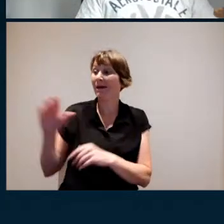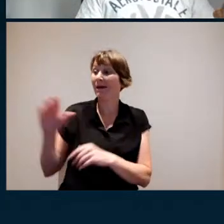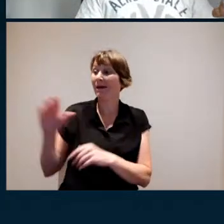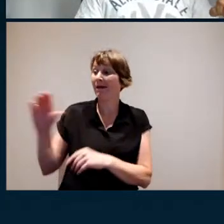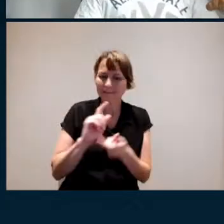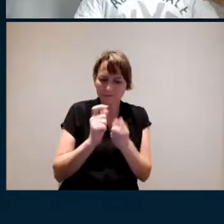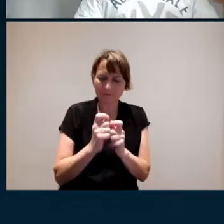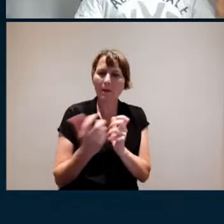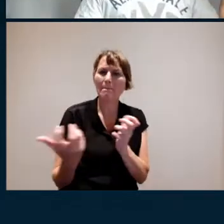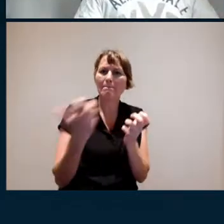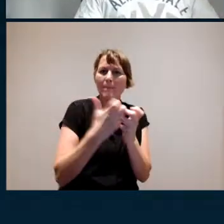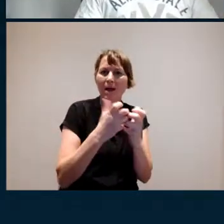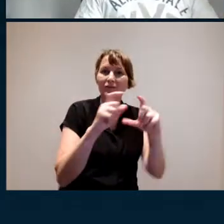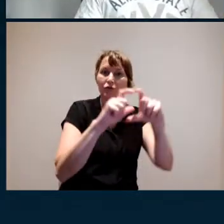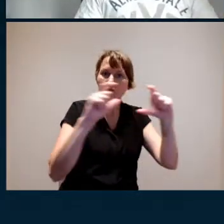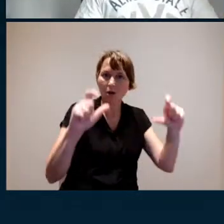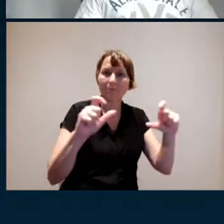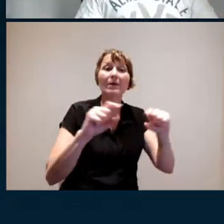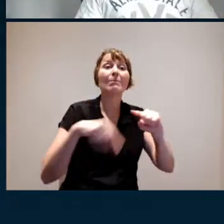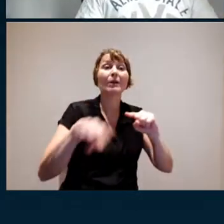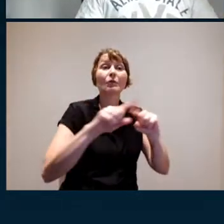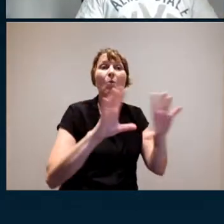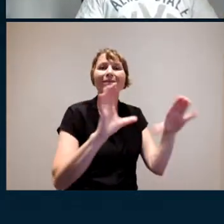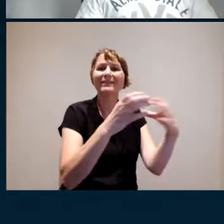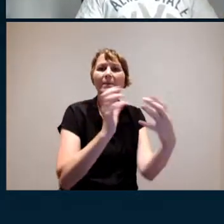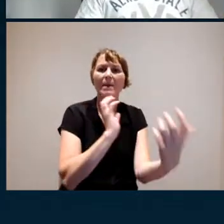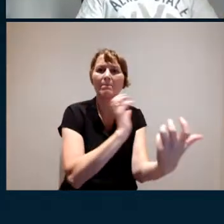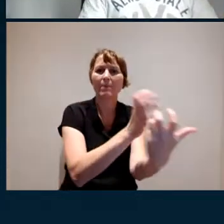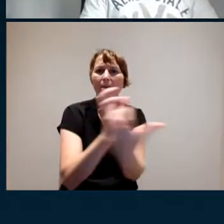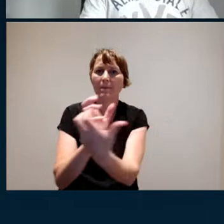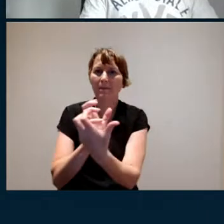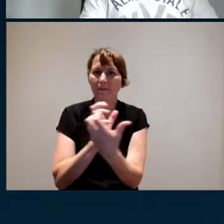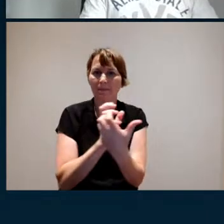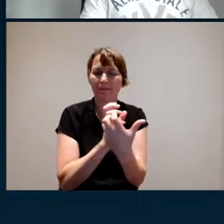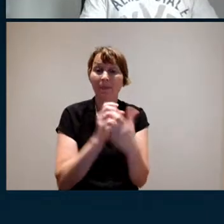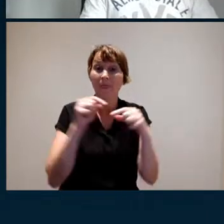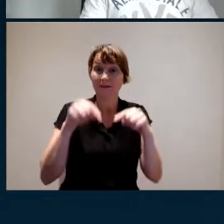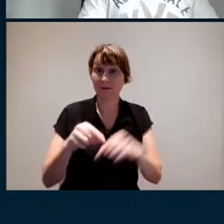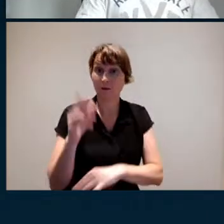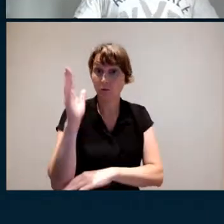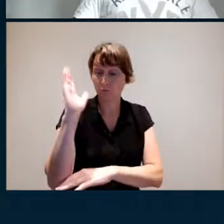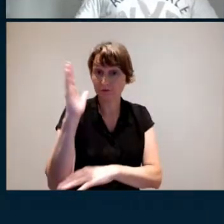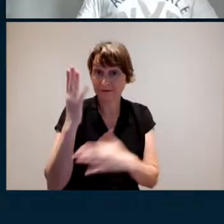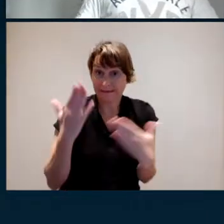the business. So in this presentation today, I'm going to talk about